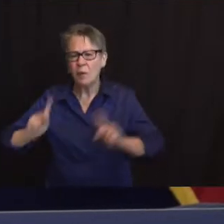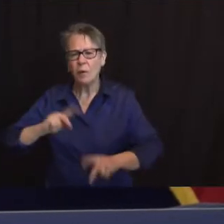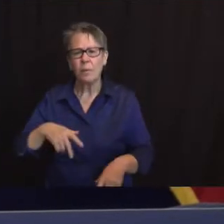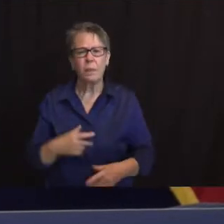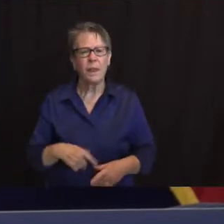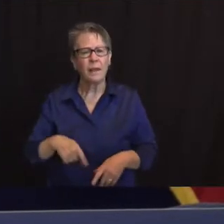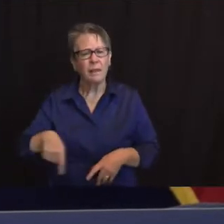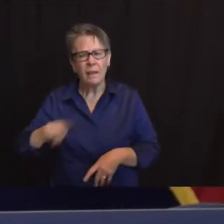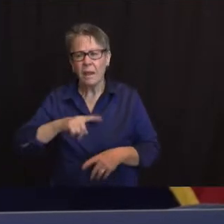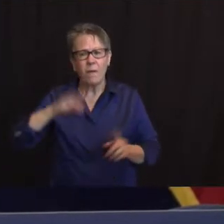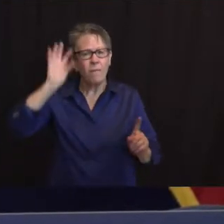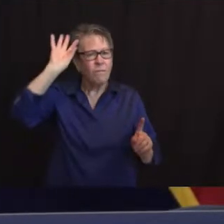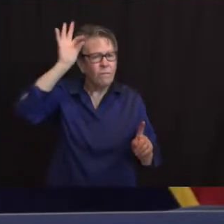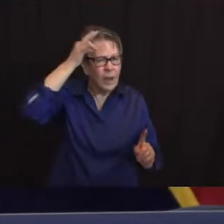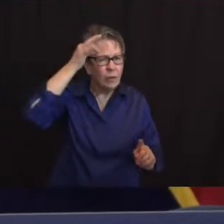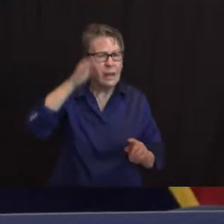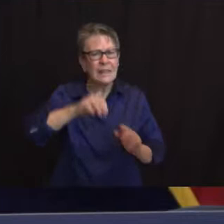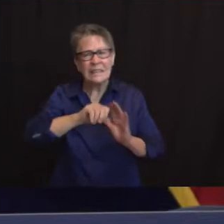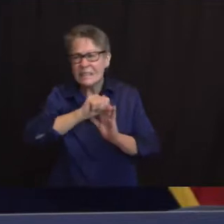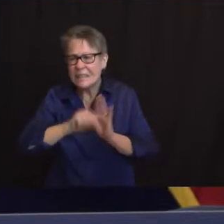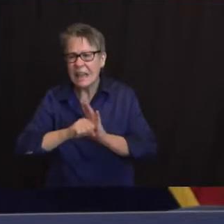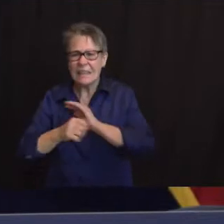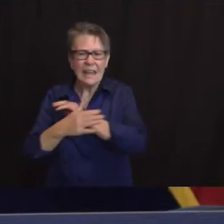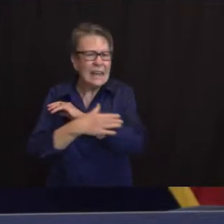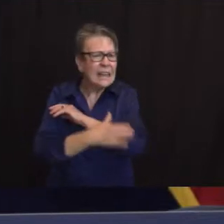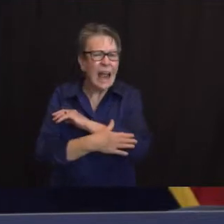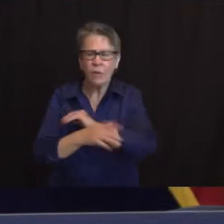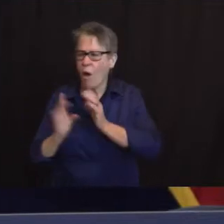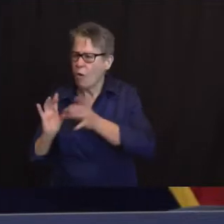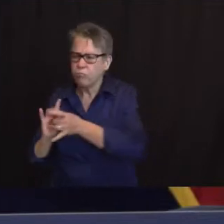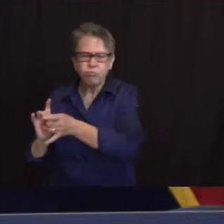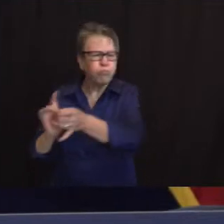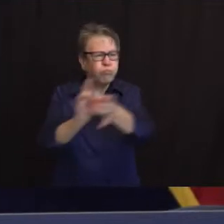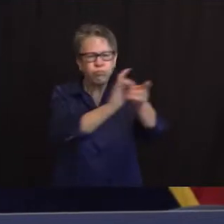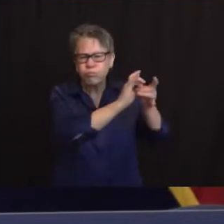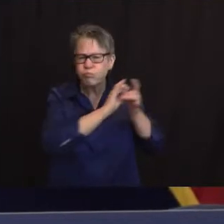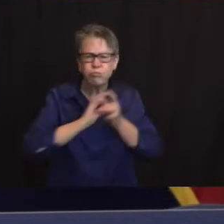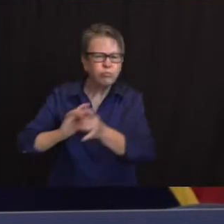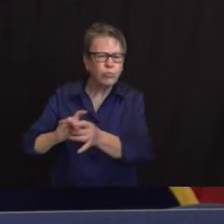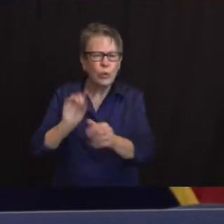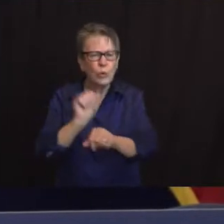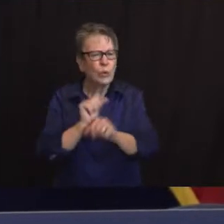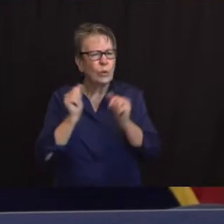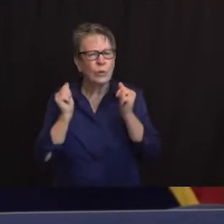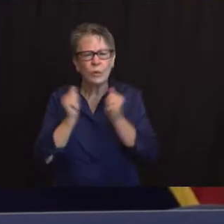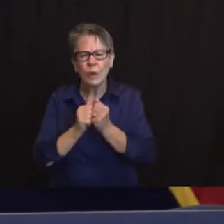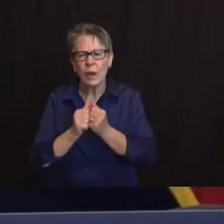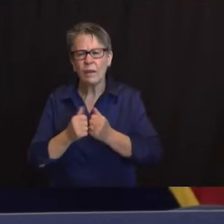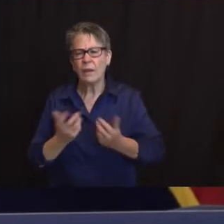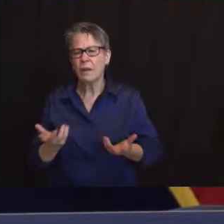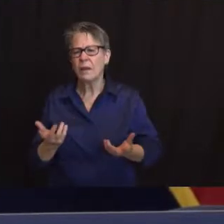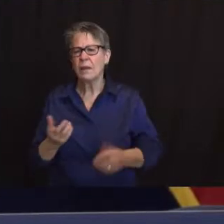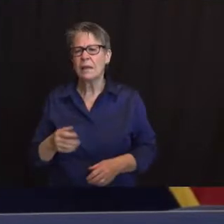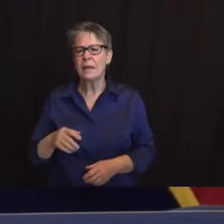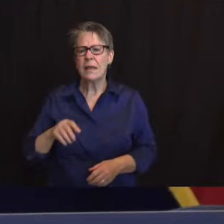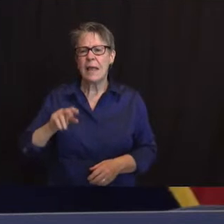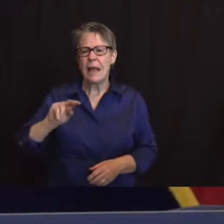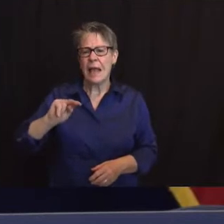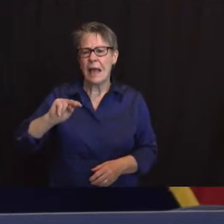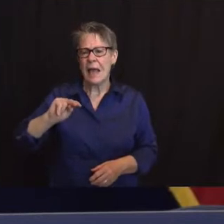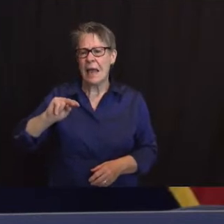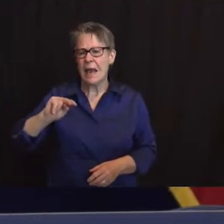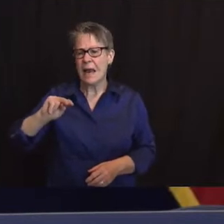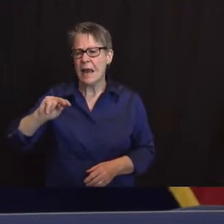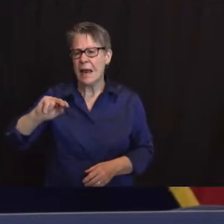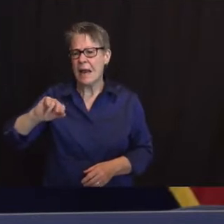service, as I said, entering our next century of service to New Jersey. So that is njtrooper.com, where everything